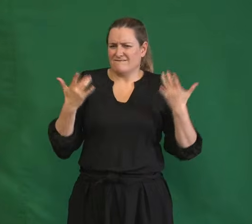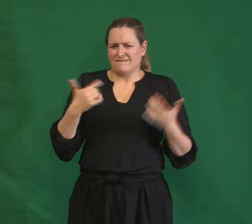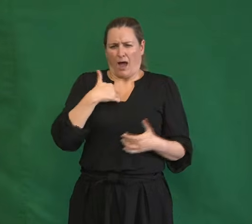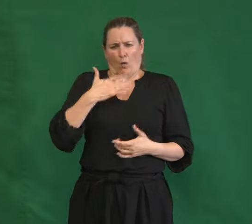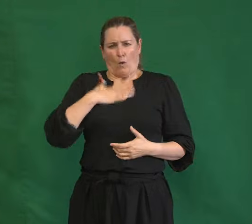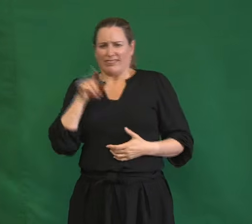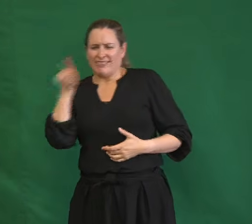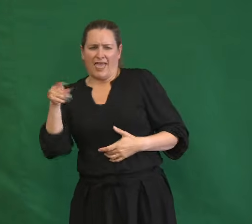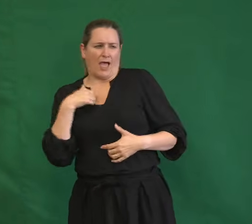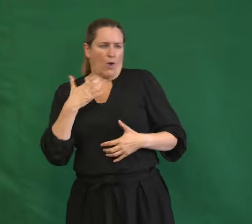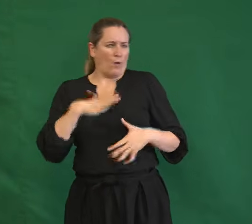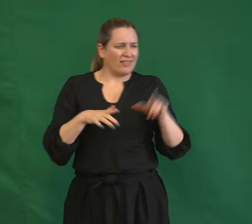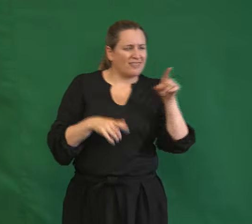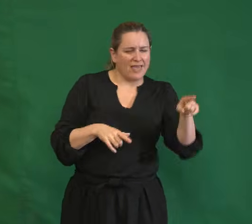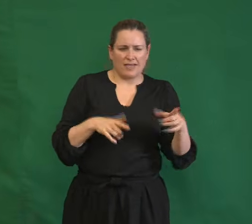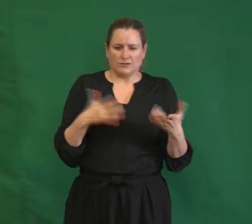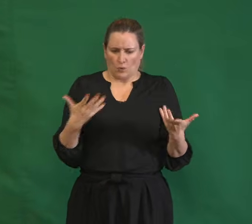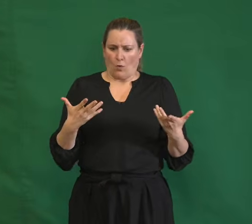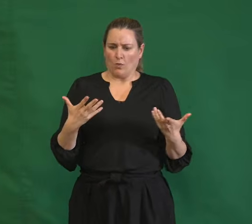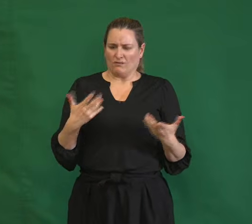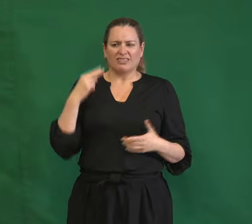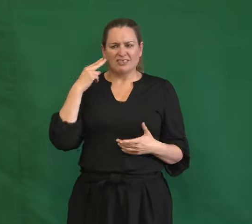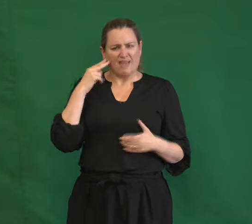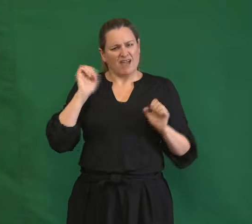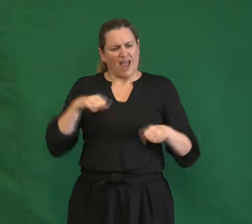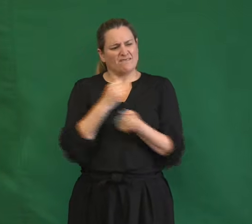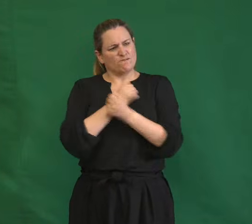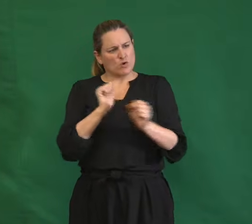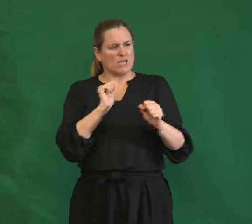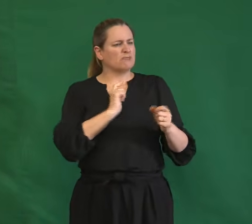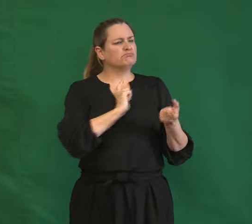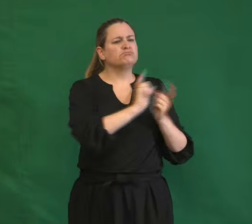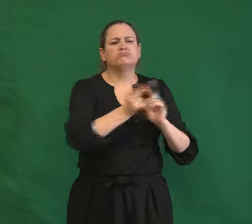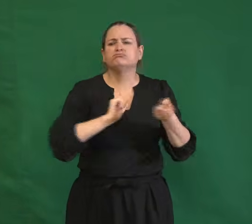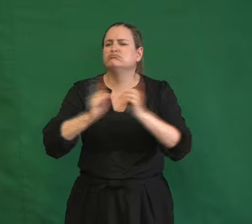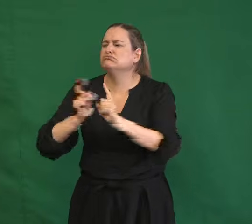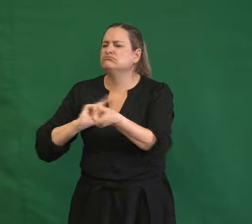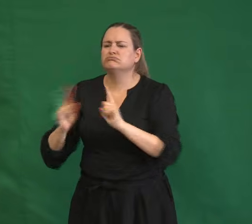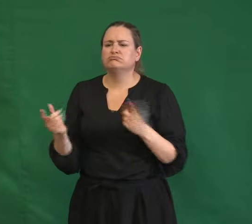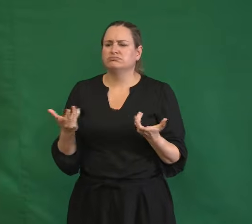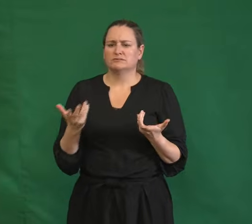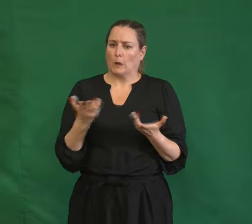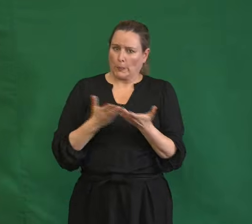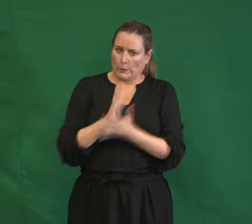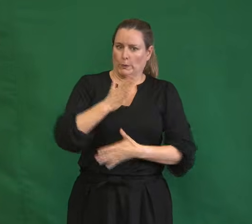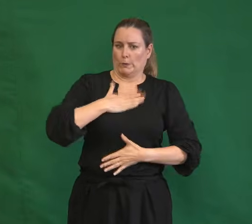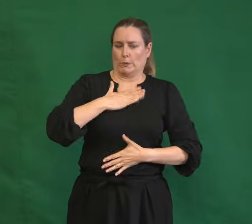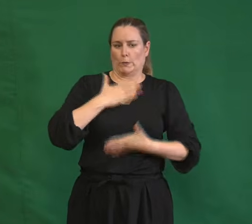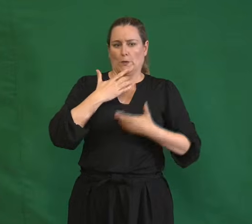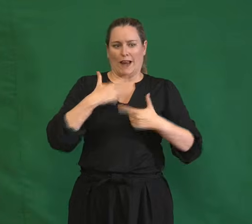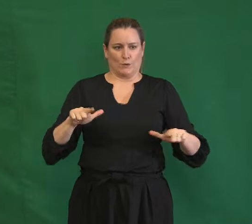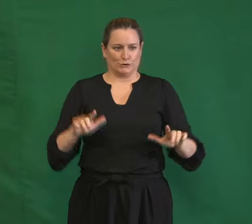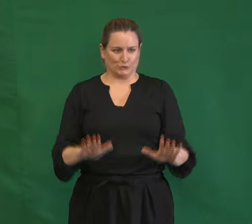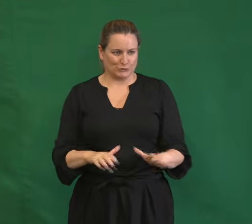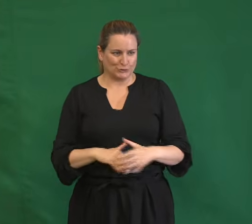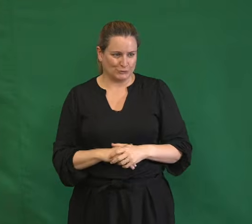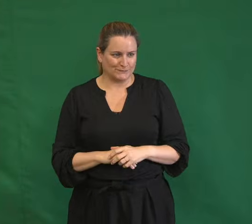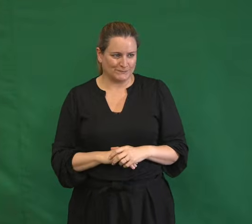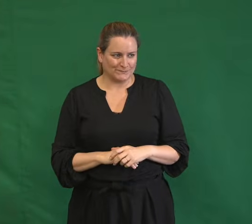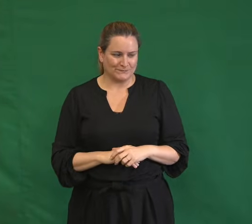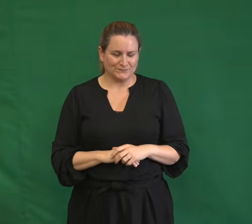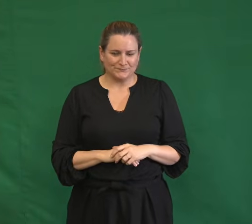life in our day-to-day human interactions. They have contributed richly to